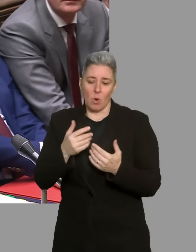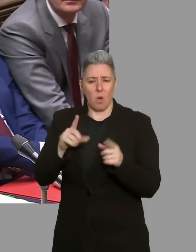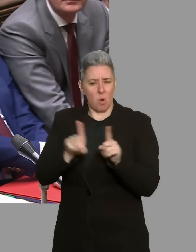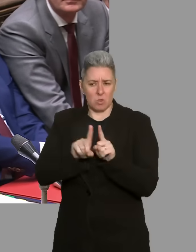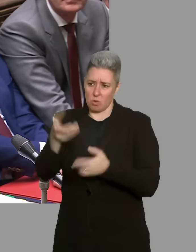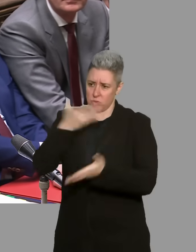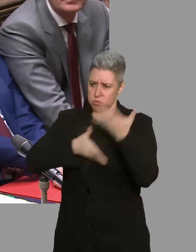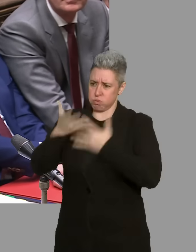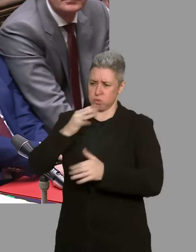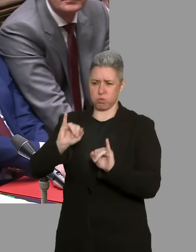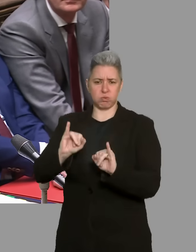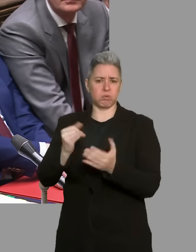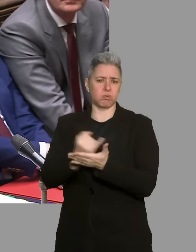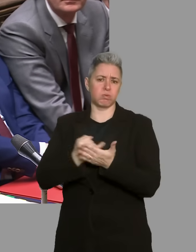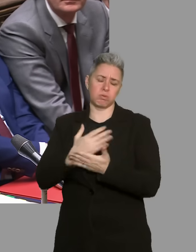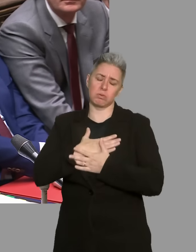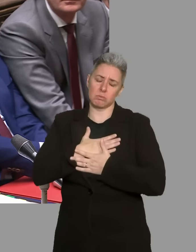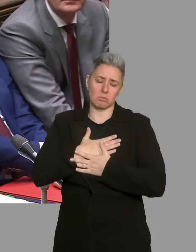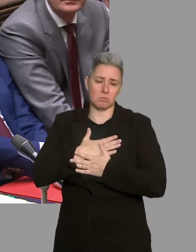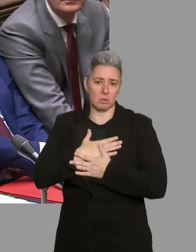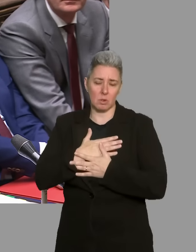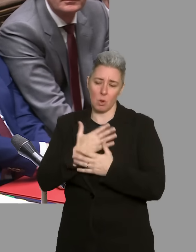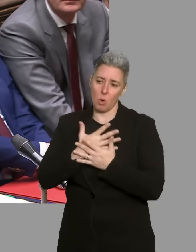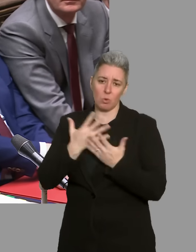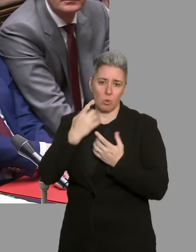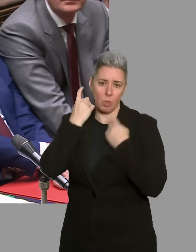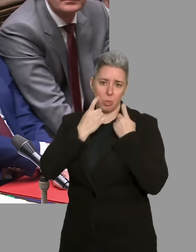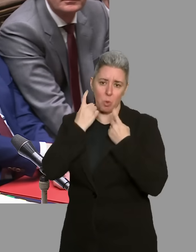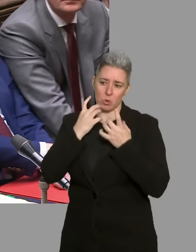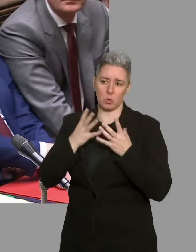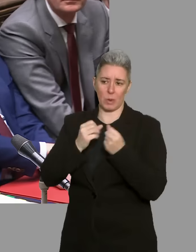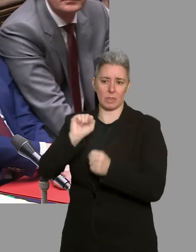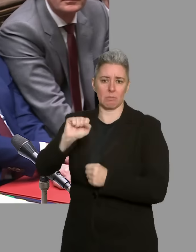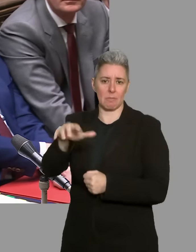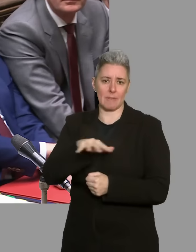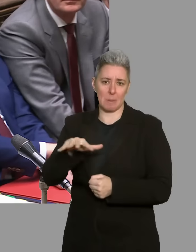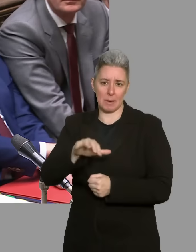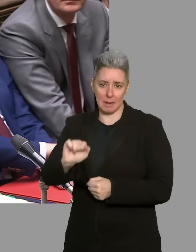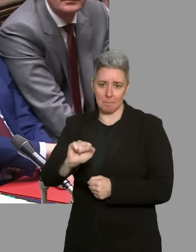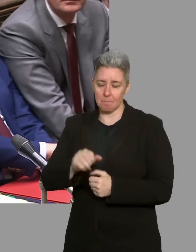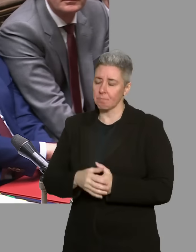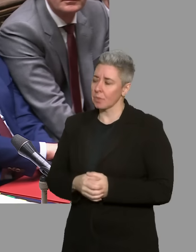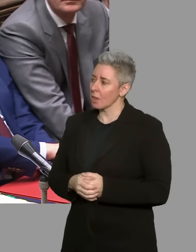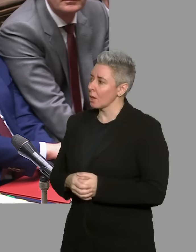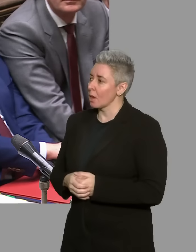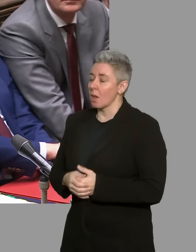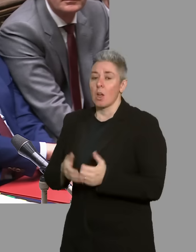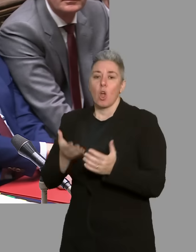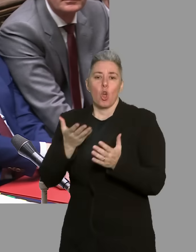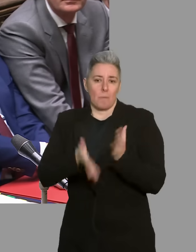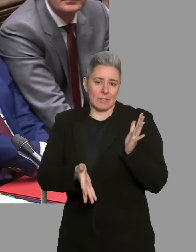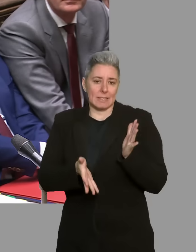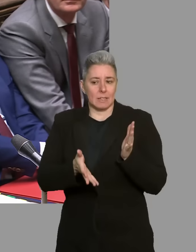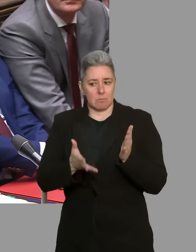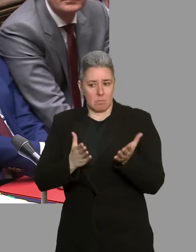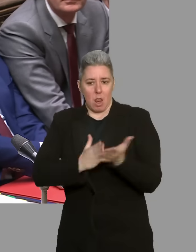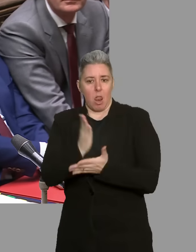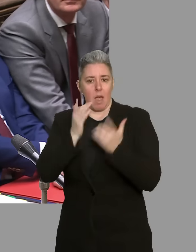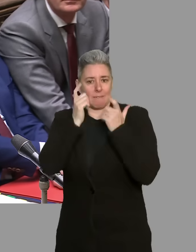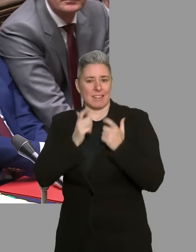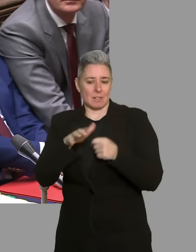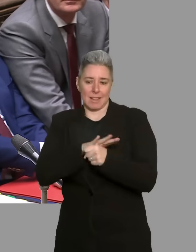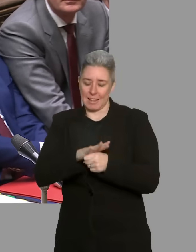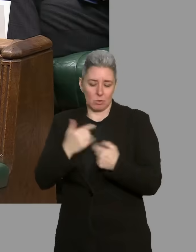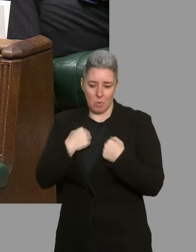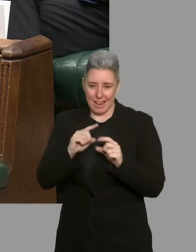the family. Obviously, there's a live legal case I can't comment on, but I can reassure her that we'll